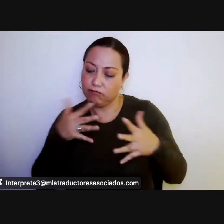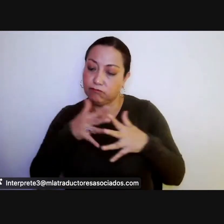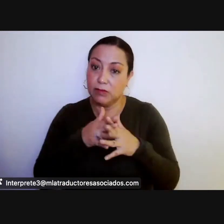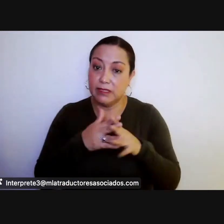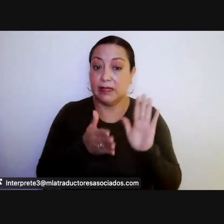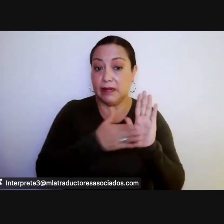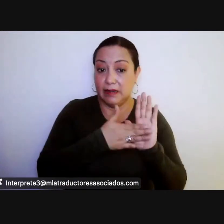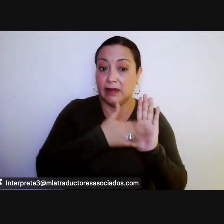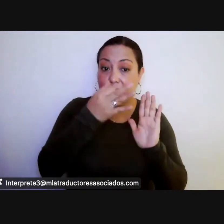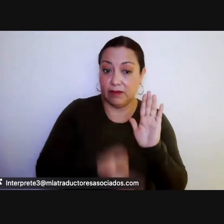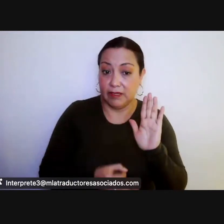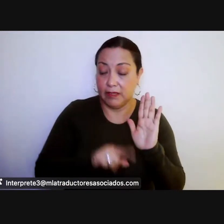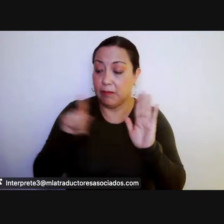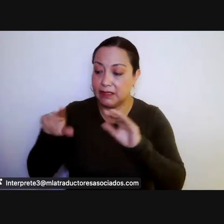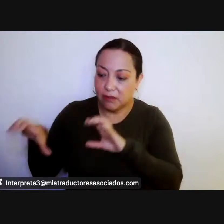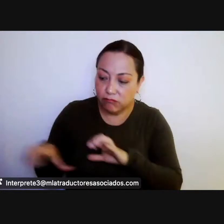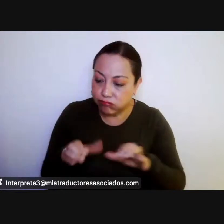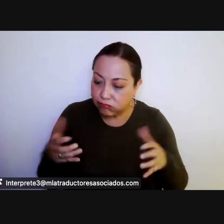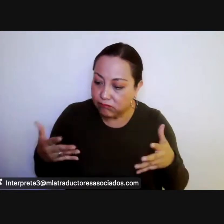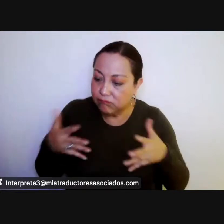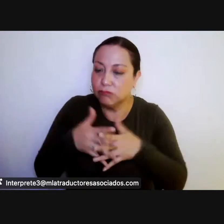within